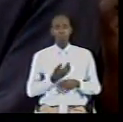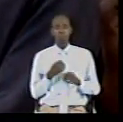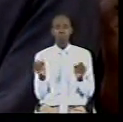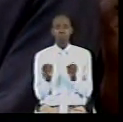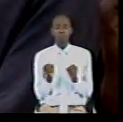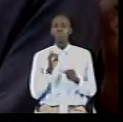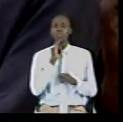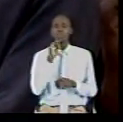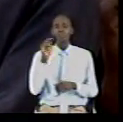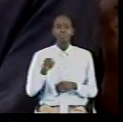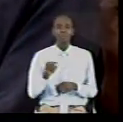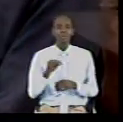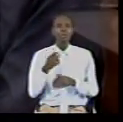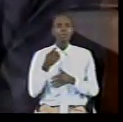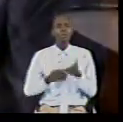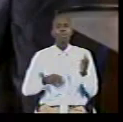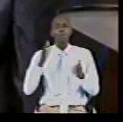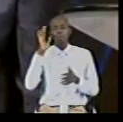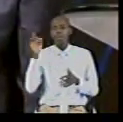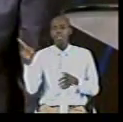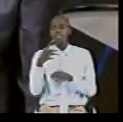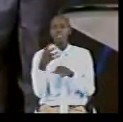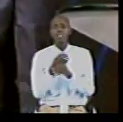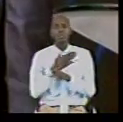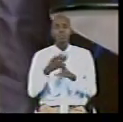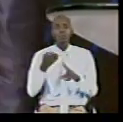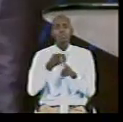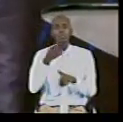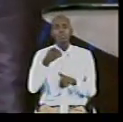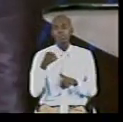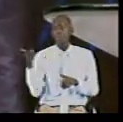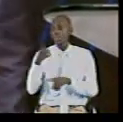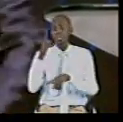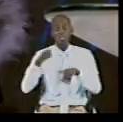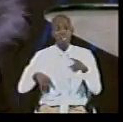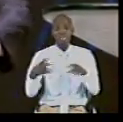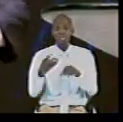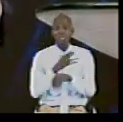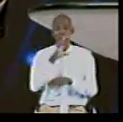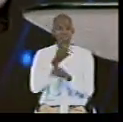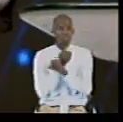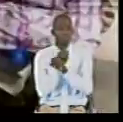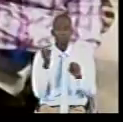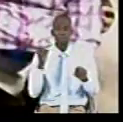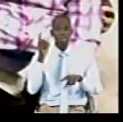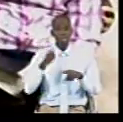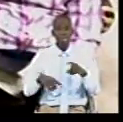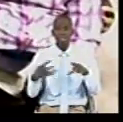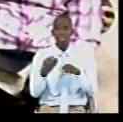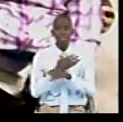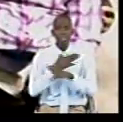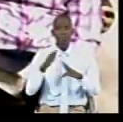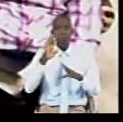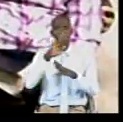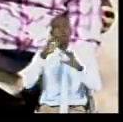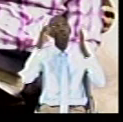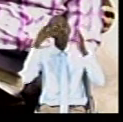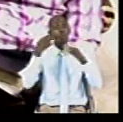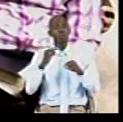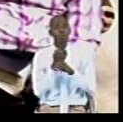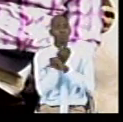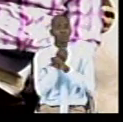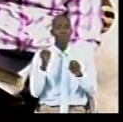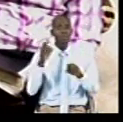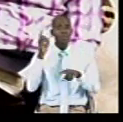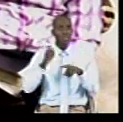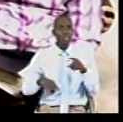take away from you? They can't take your salvation. They can't take your hope of heaven. They can't take your joy. They can't take the truth away